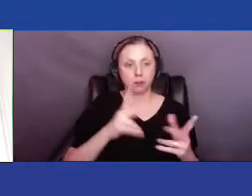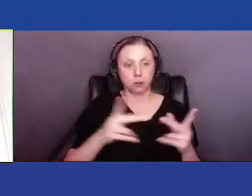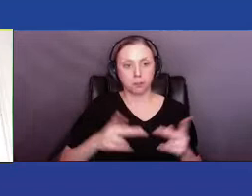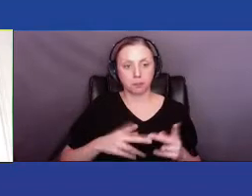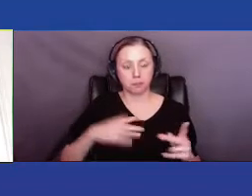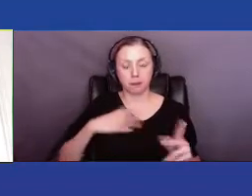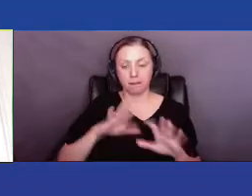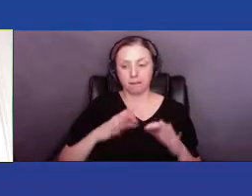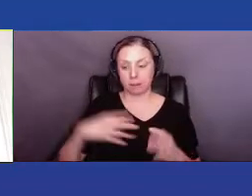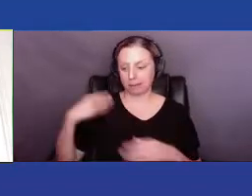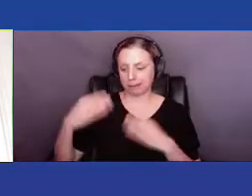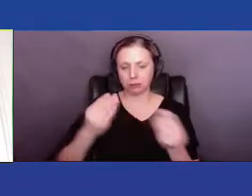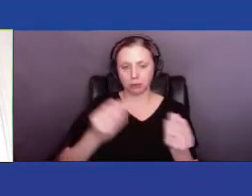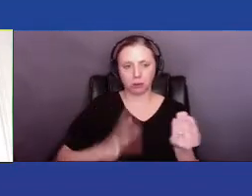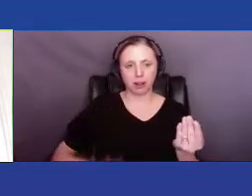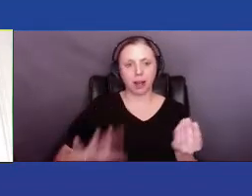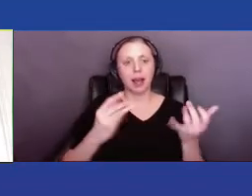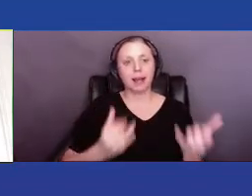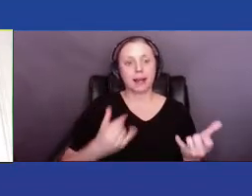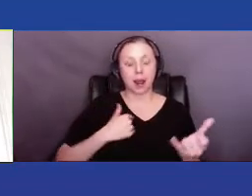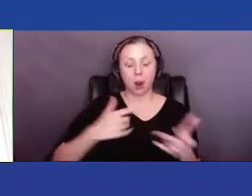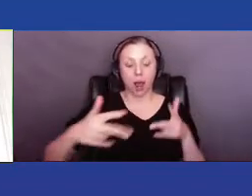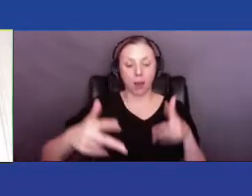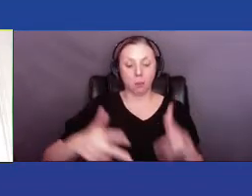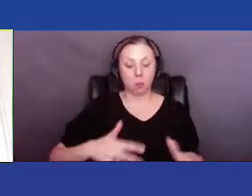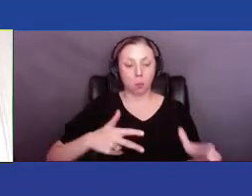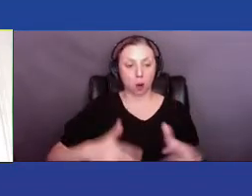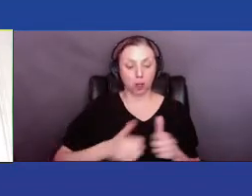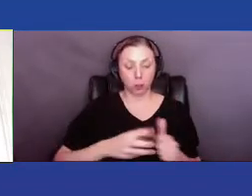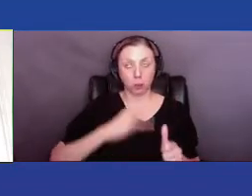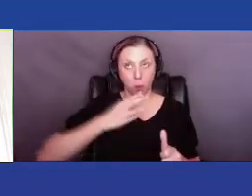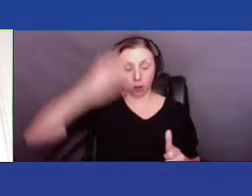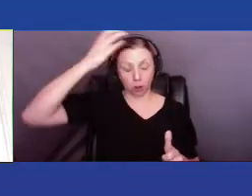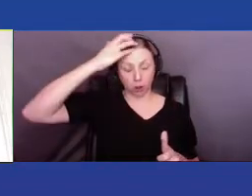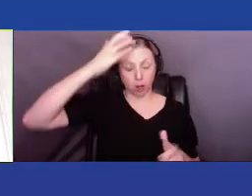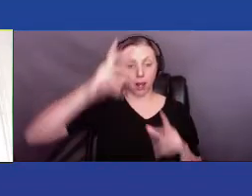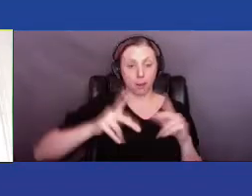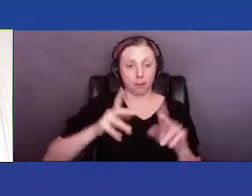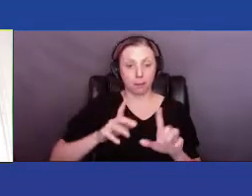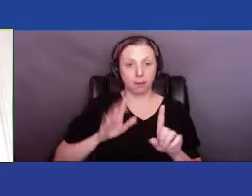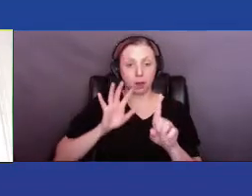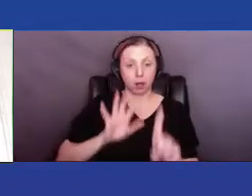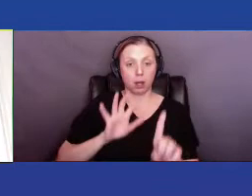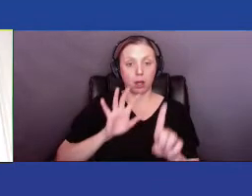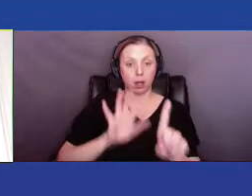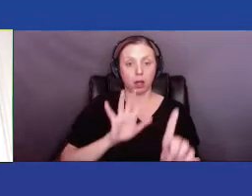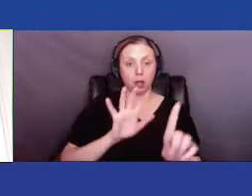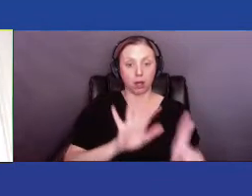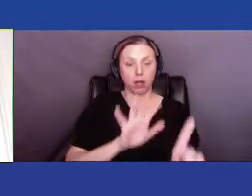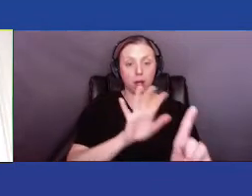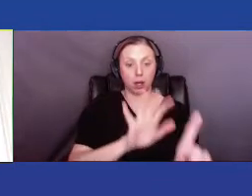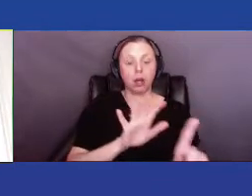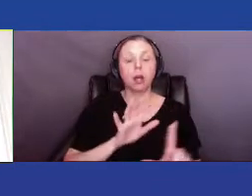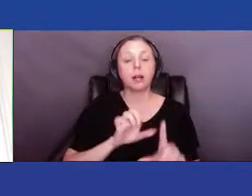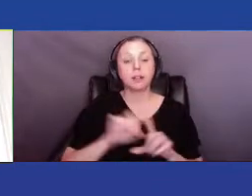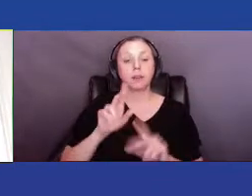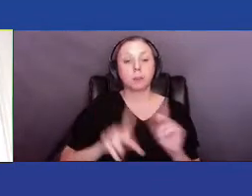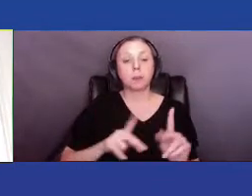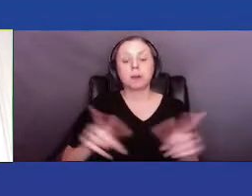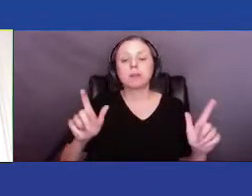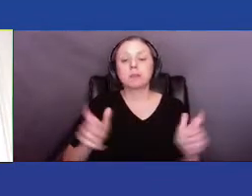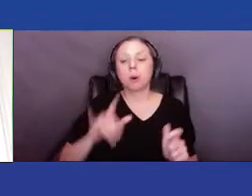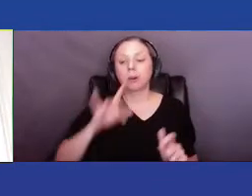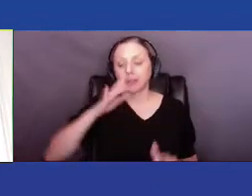me pictured with other people walking behind me, including a small child blowing a conch shell. We're